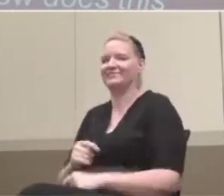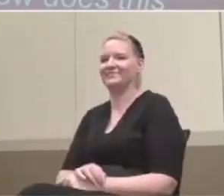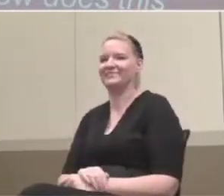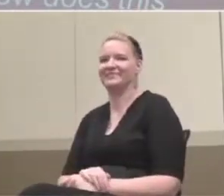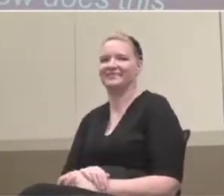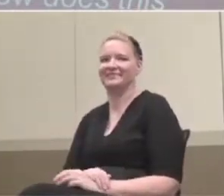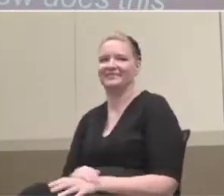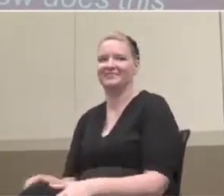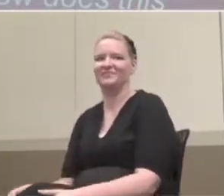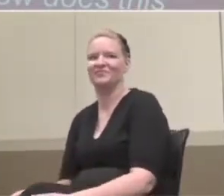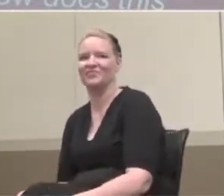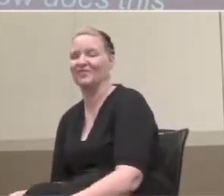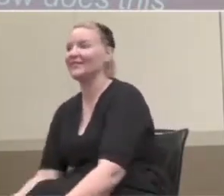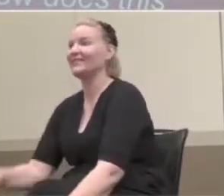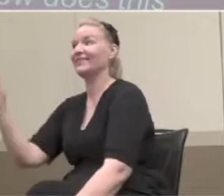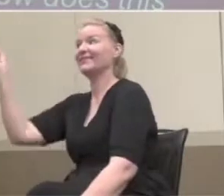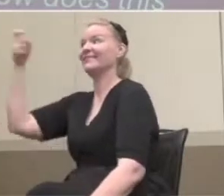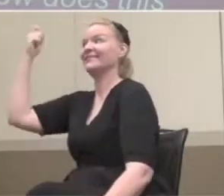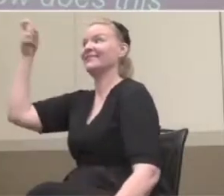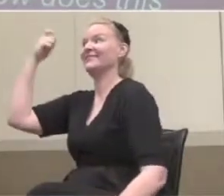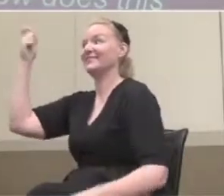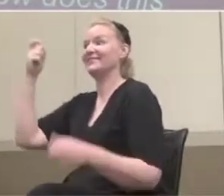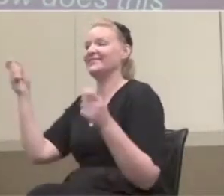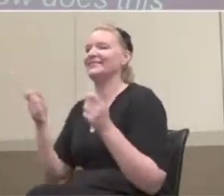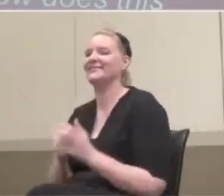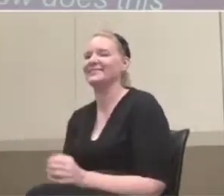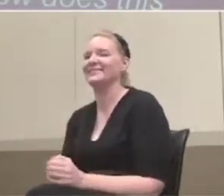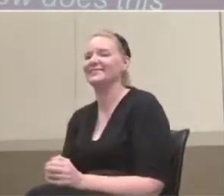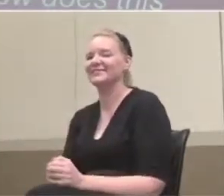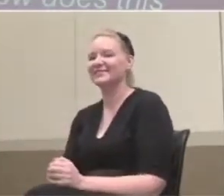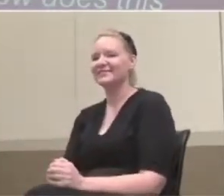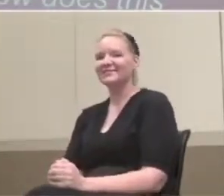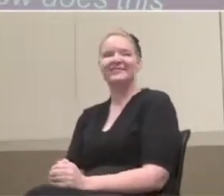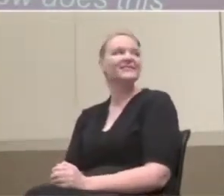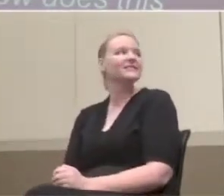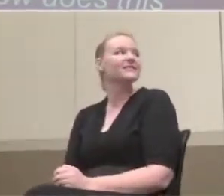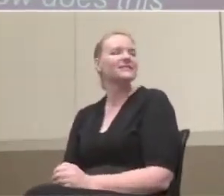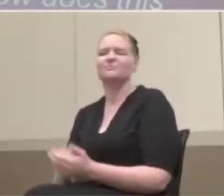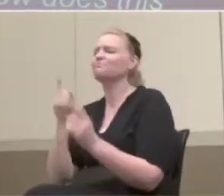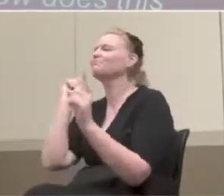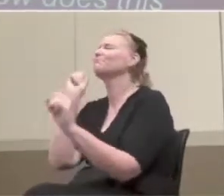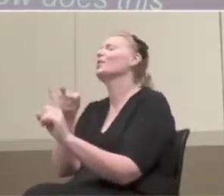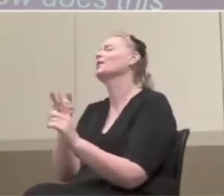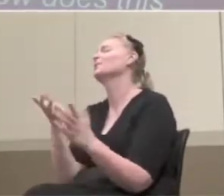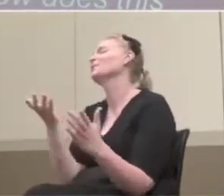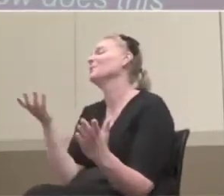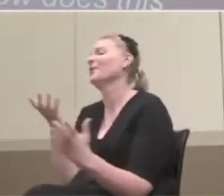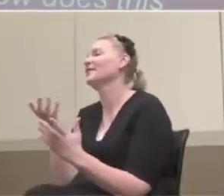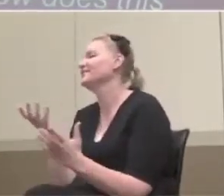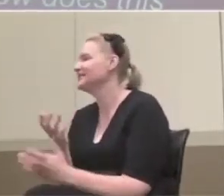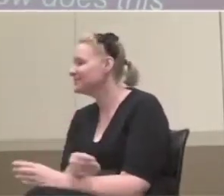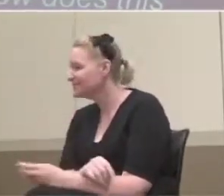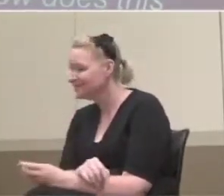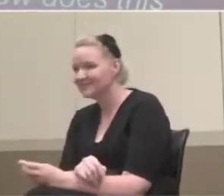Let's celebrate success, right? Woo-hoo. Okay. So what is the point of this?